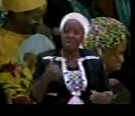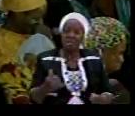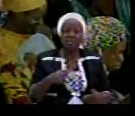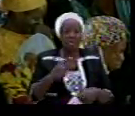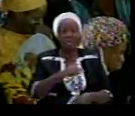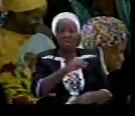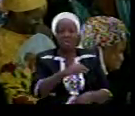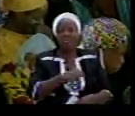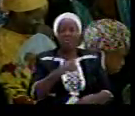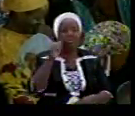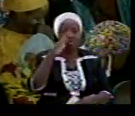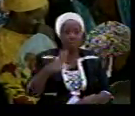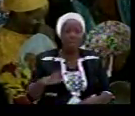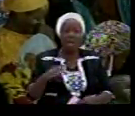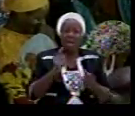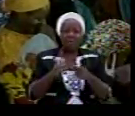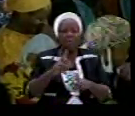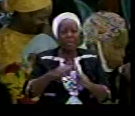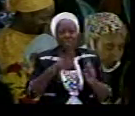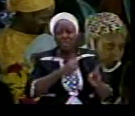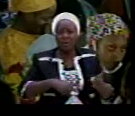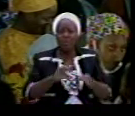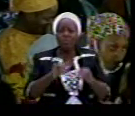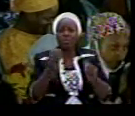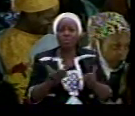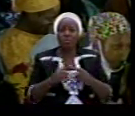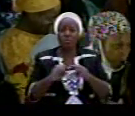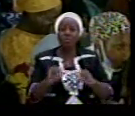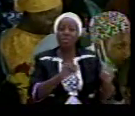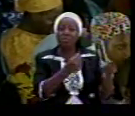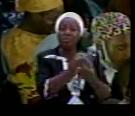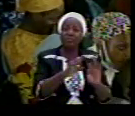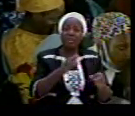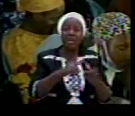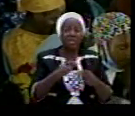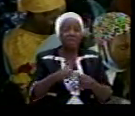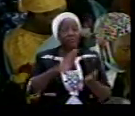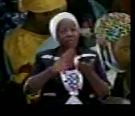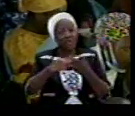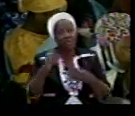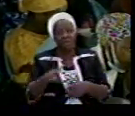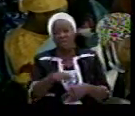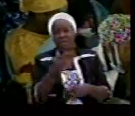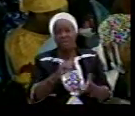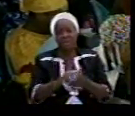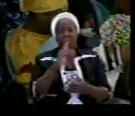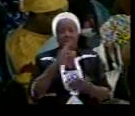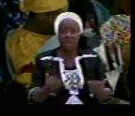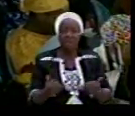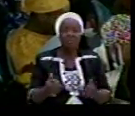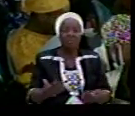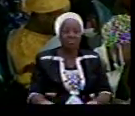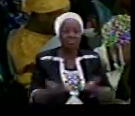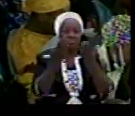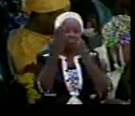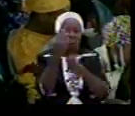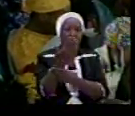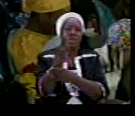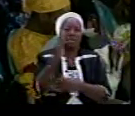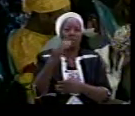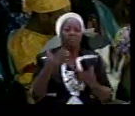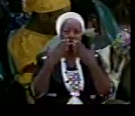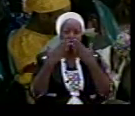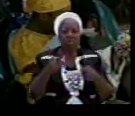But the Lord wants to set you free and forgive you wherever you are. Raise up that hand. Thank you. God bless